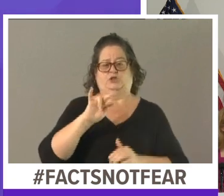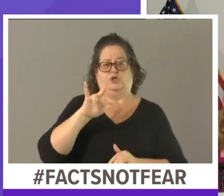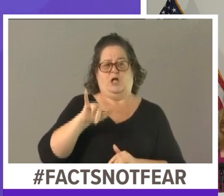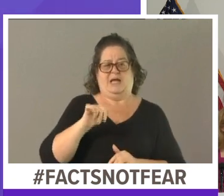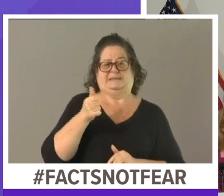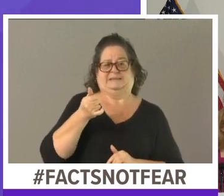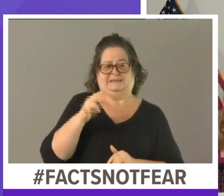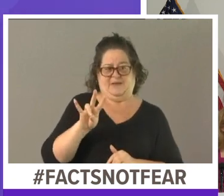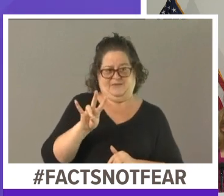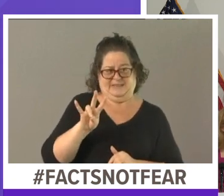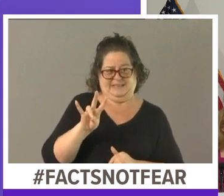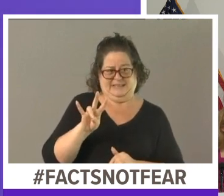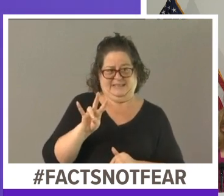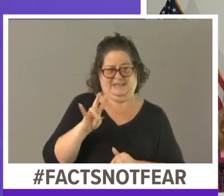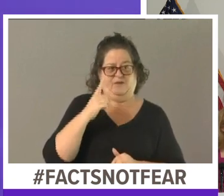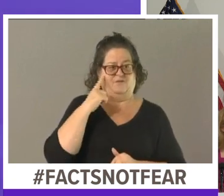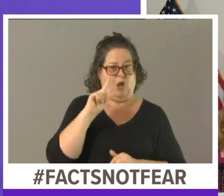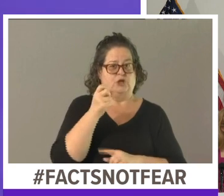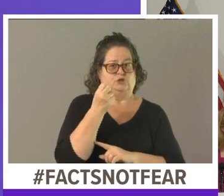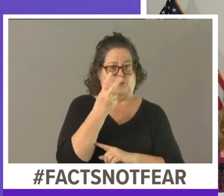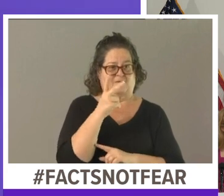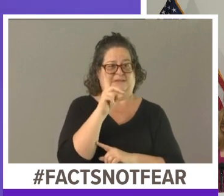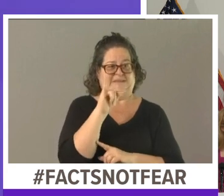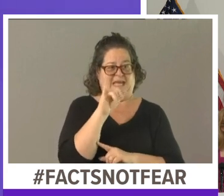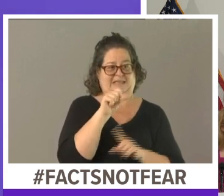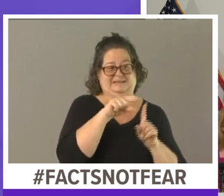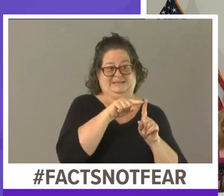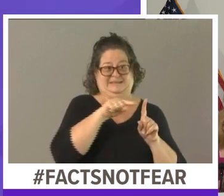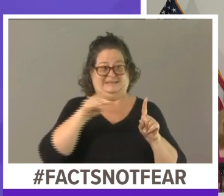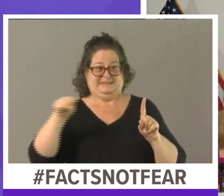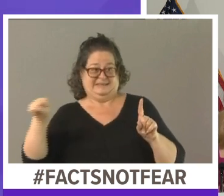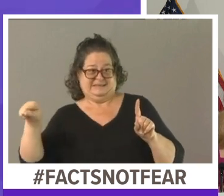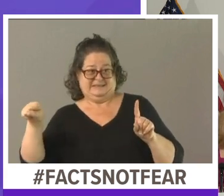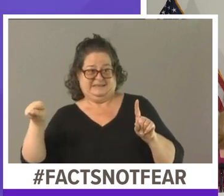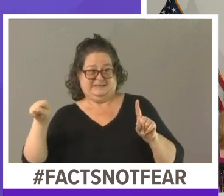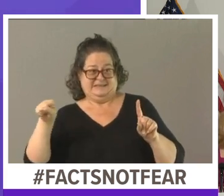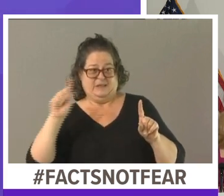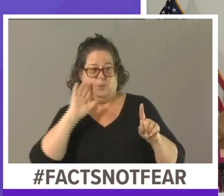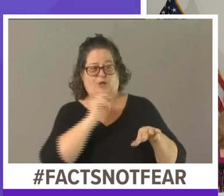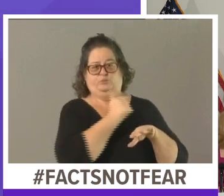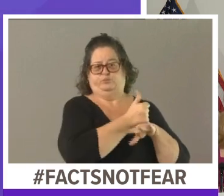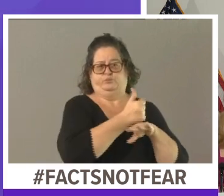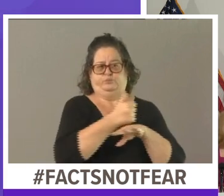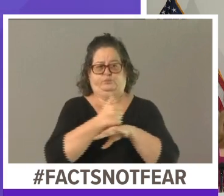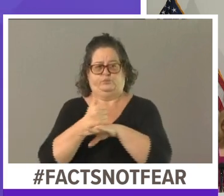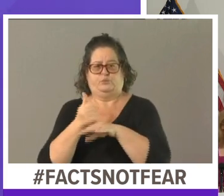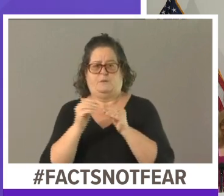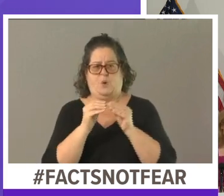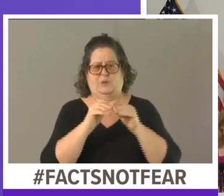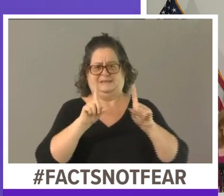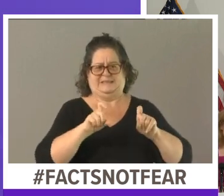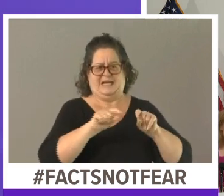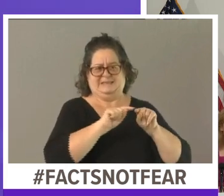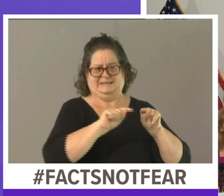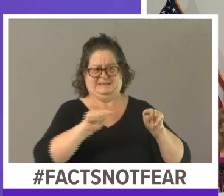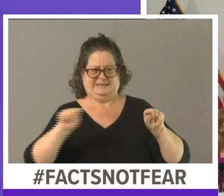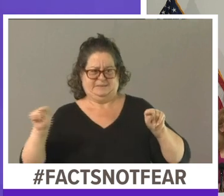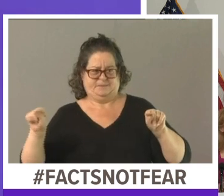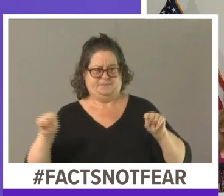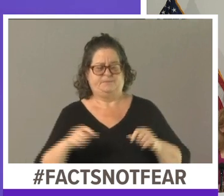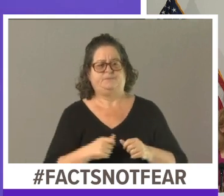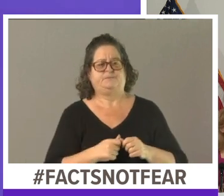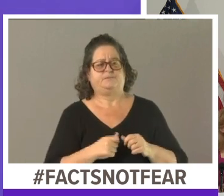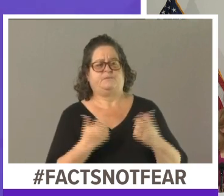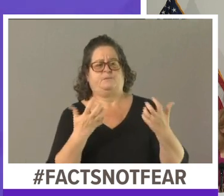to say thank you to our federal government and the administration for their help here. It's a partnership with the Department of Health and